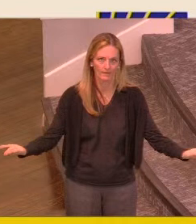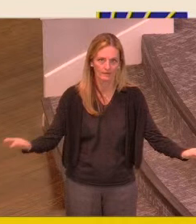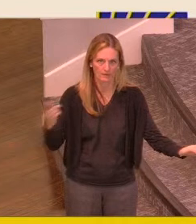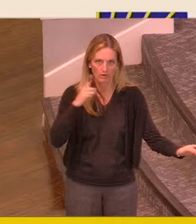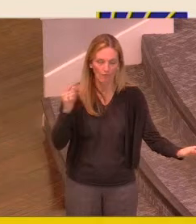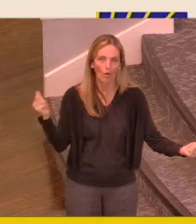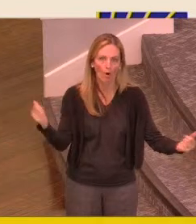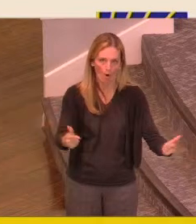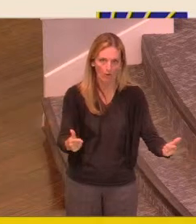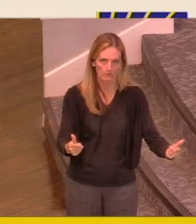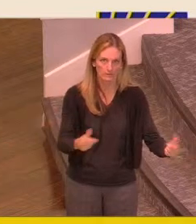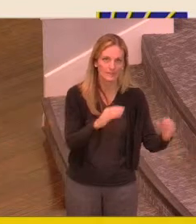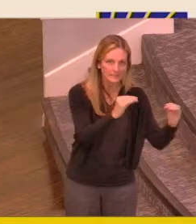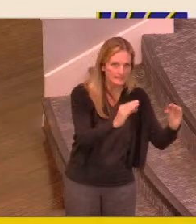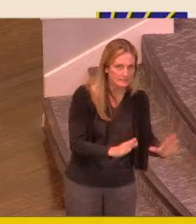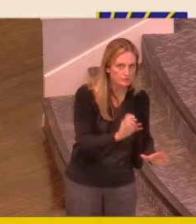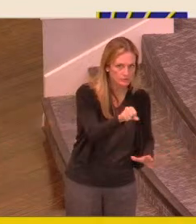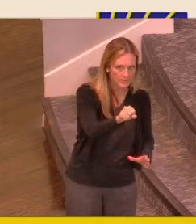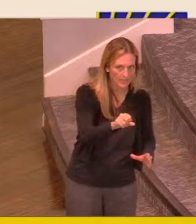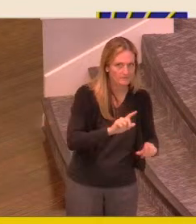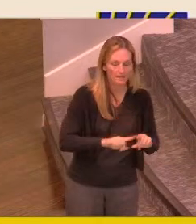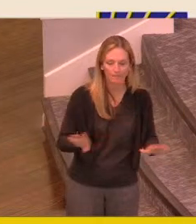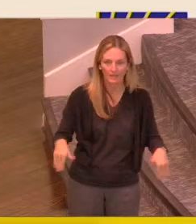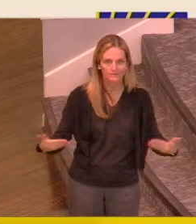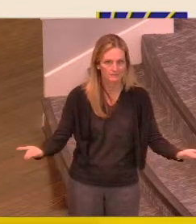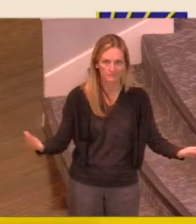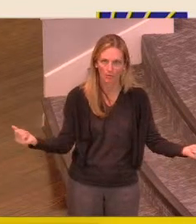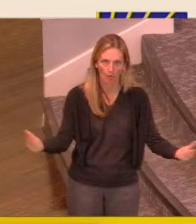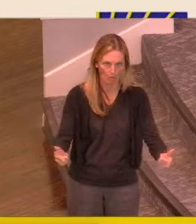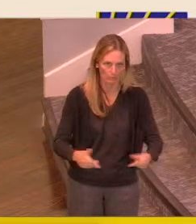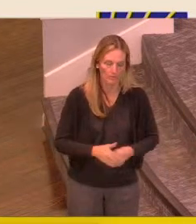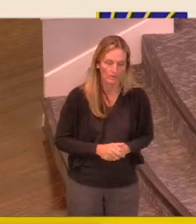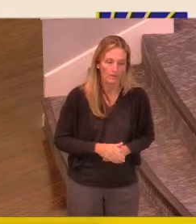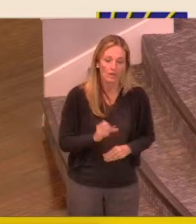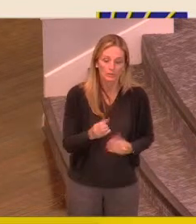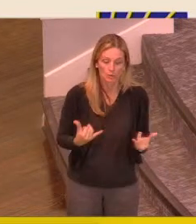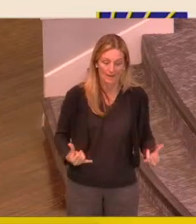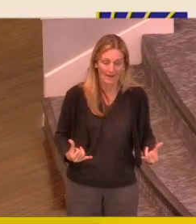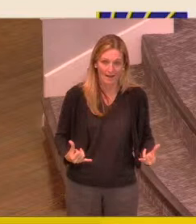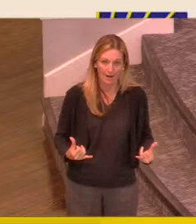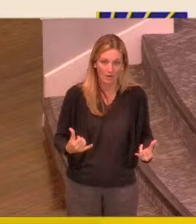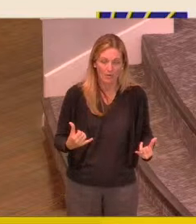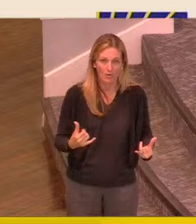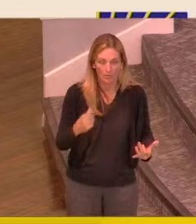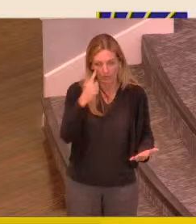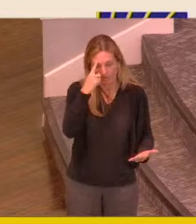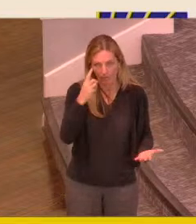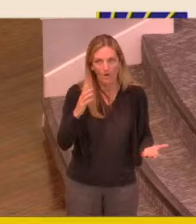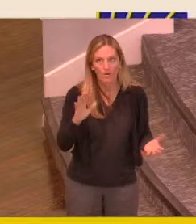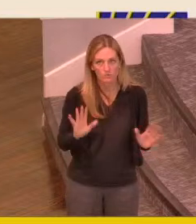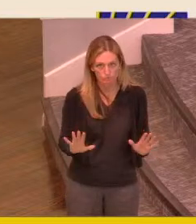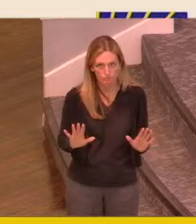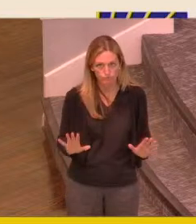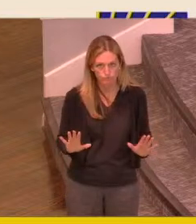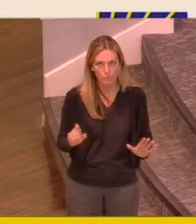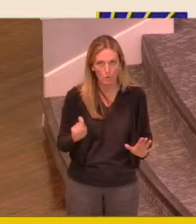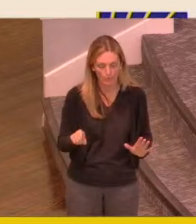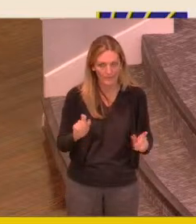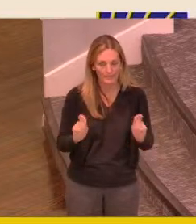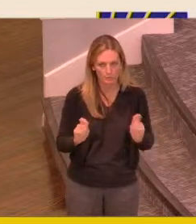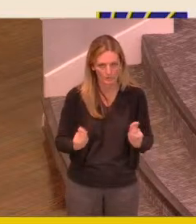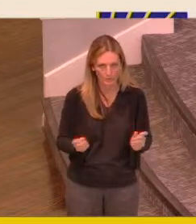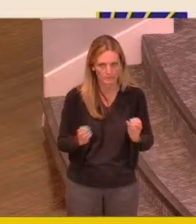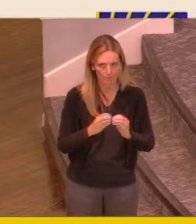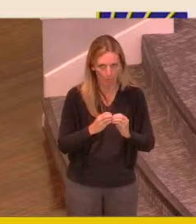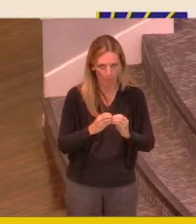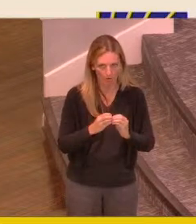of our employees. So, at that point, we had to make some further adjustments to ensure